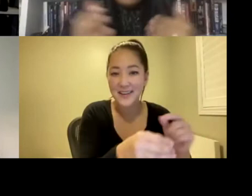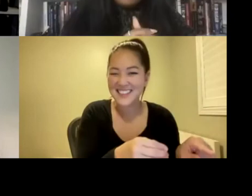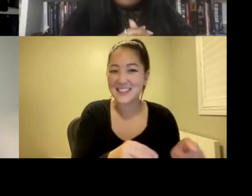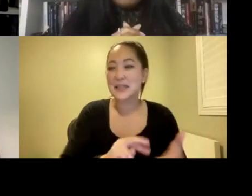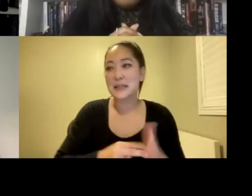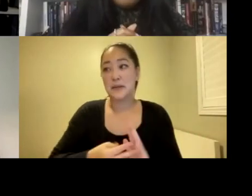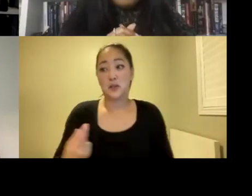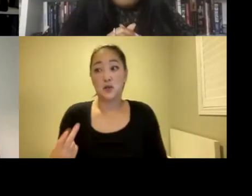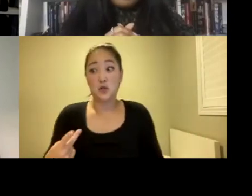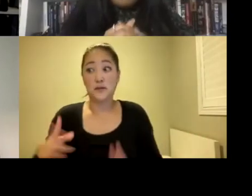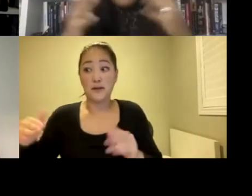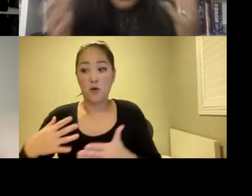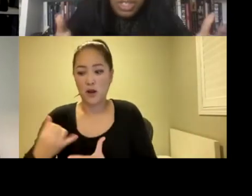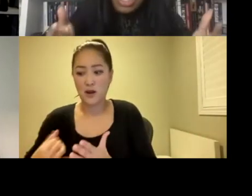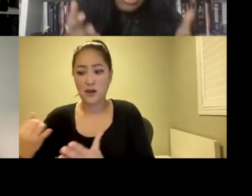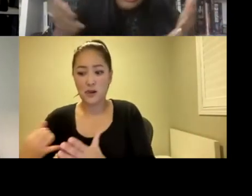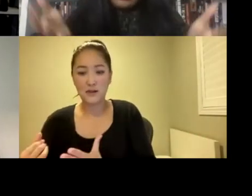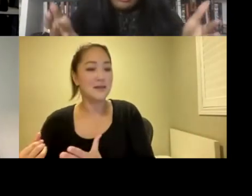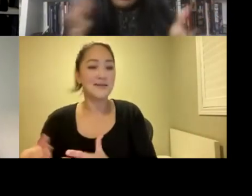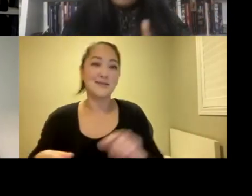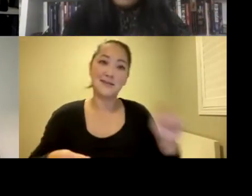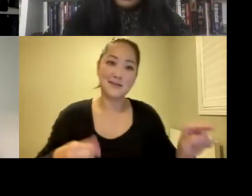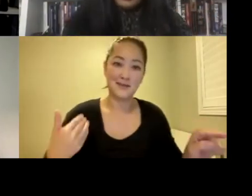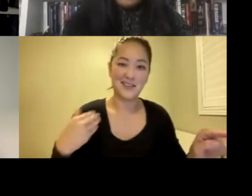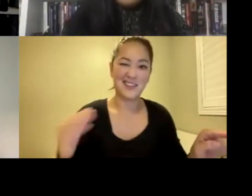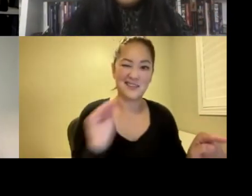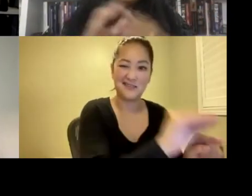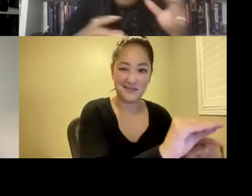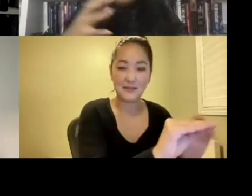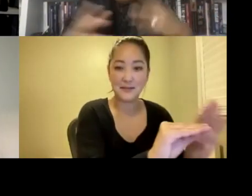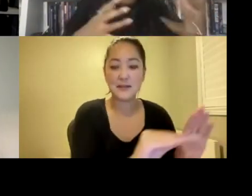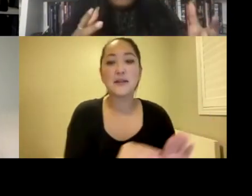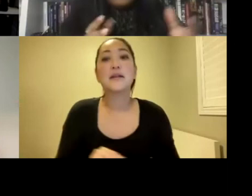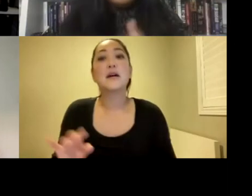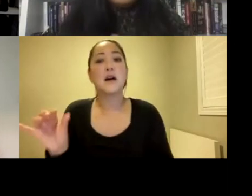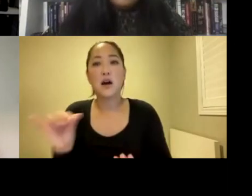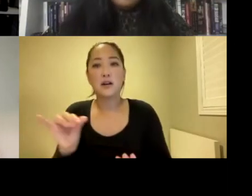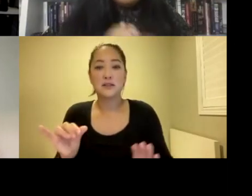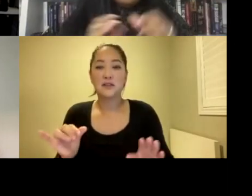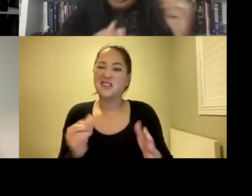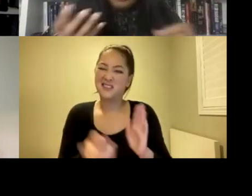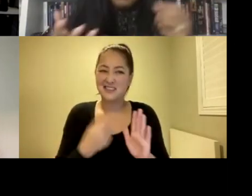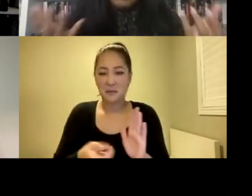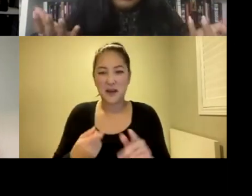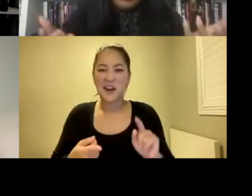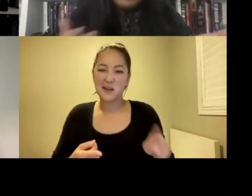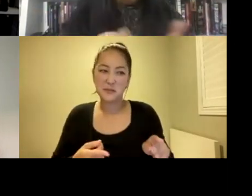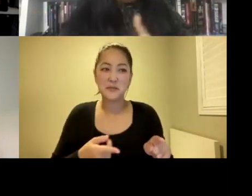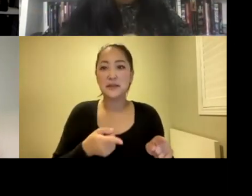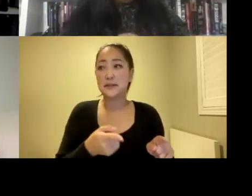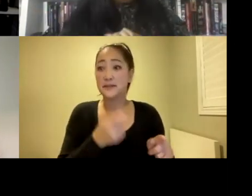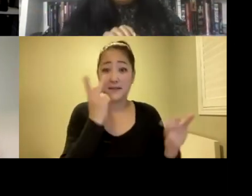different approach to telling animated stories. You know, sometimes there's more control. You know, people are visual